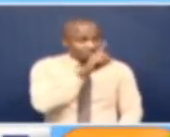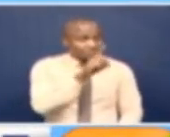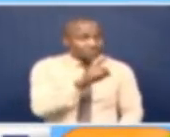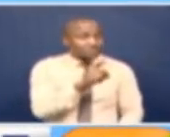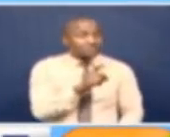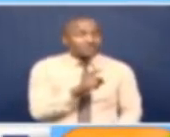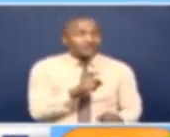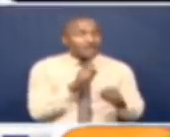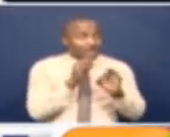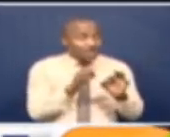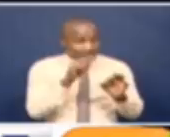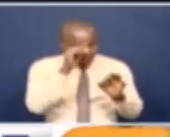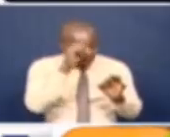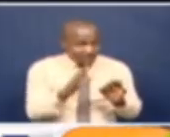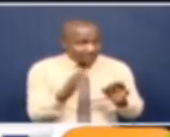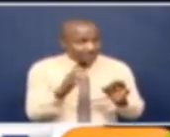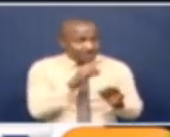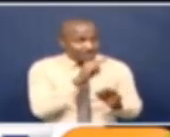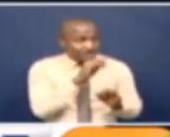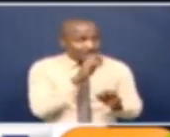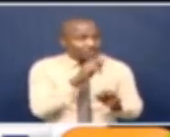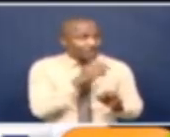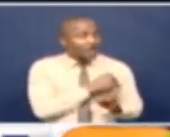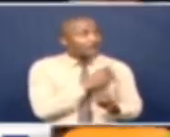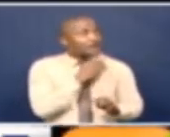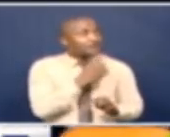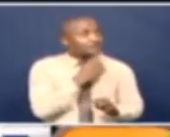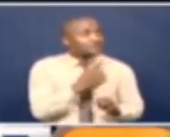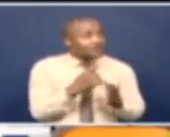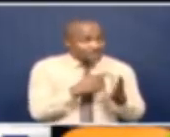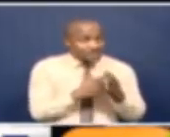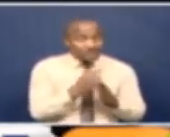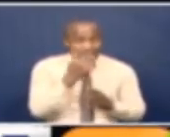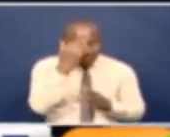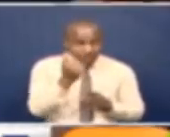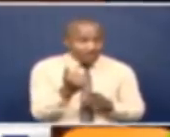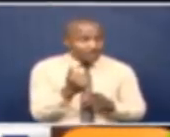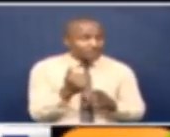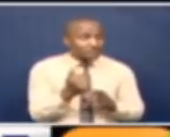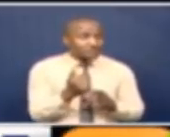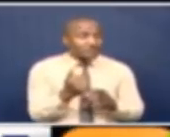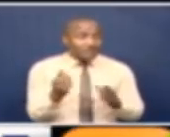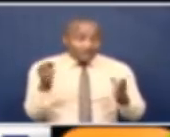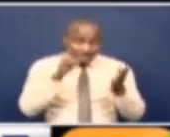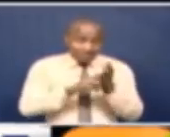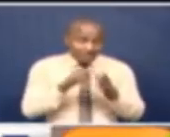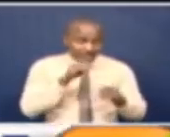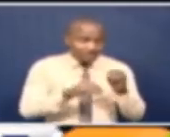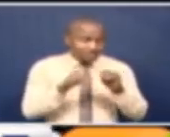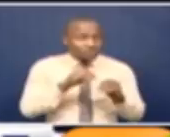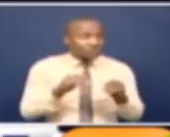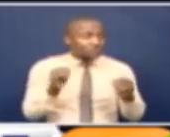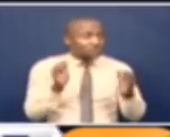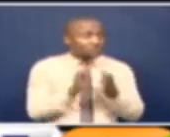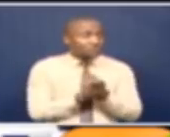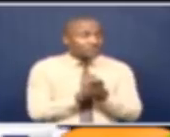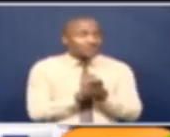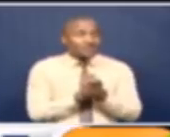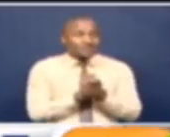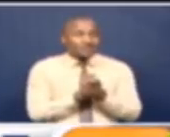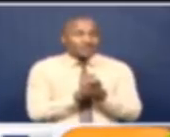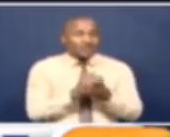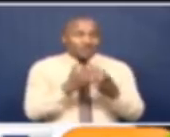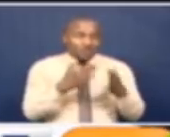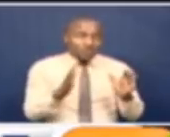indeed the governor of Narok had a say, why is it that in the repeat election, Jubilee lost with